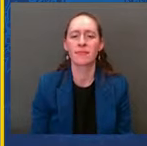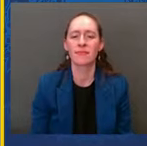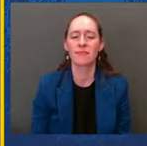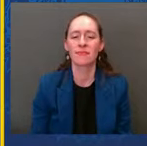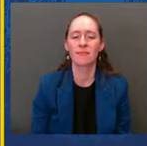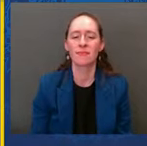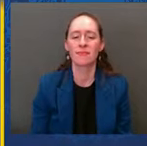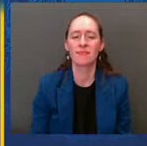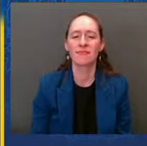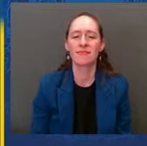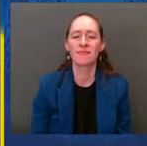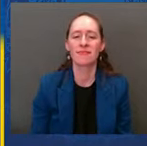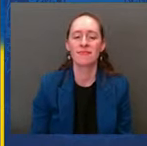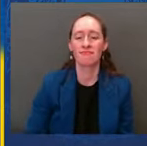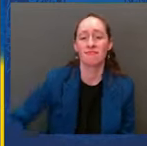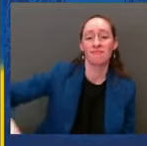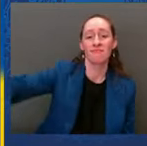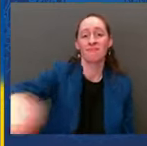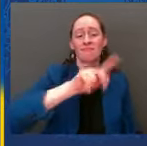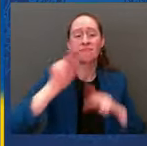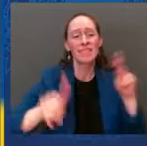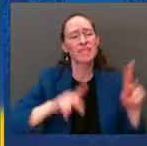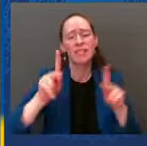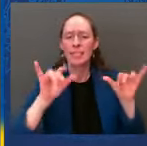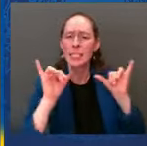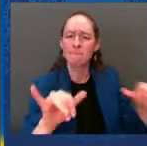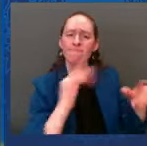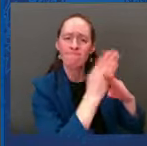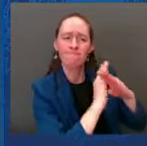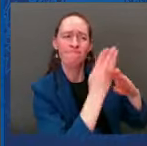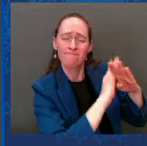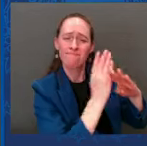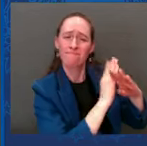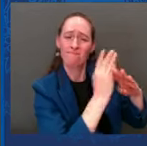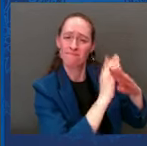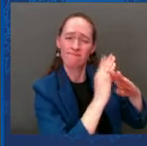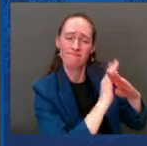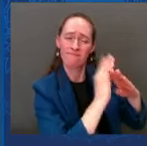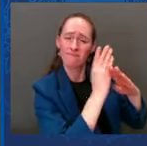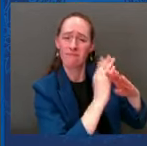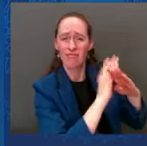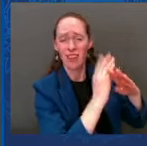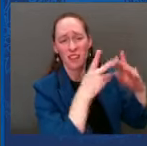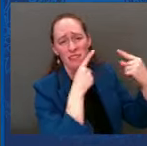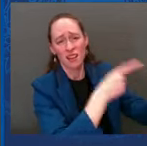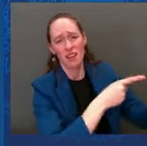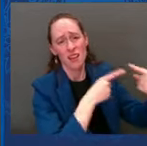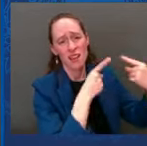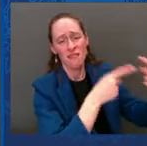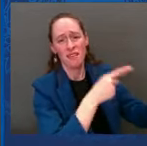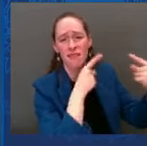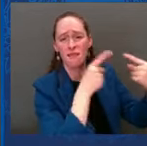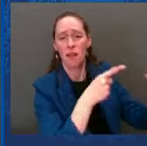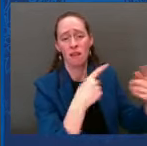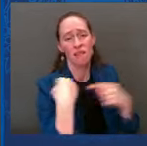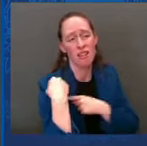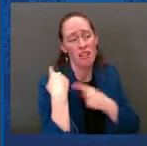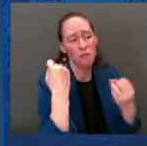Donbas, and the heroes who've given everything, given their lives, in the service of their beloved